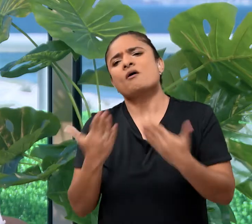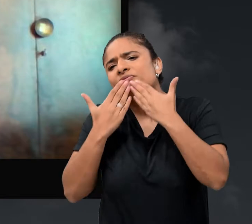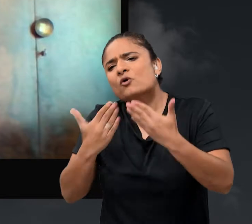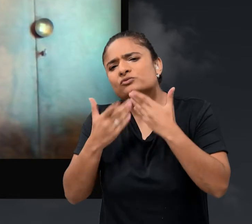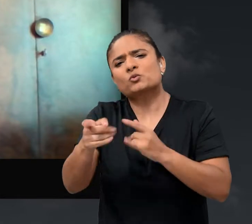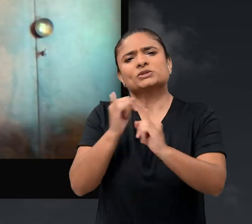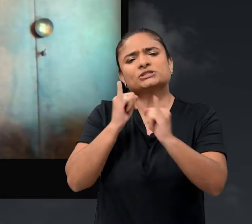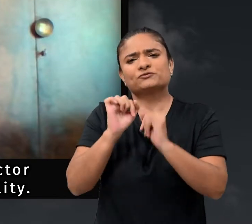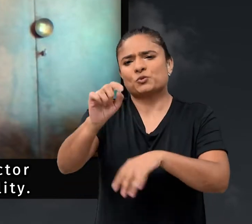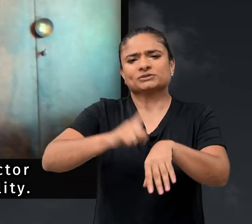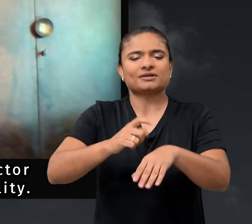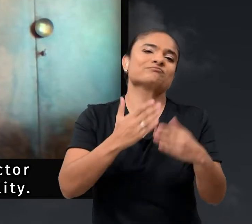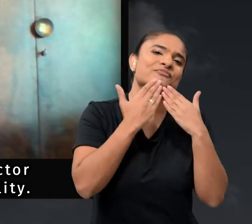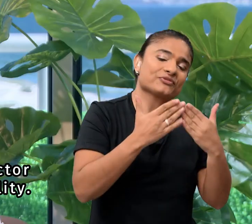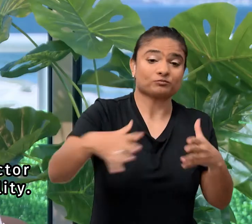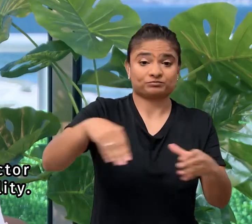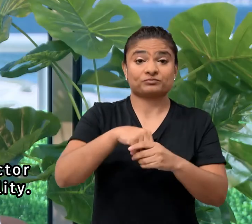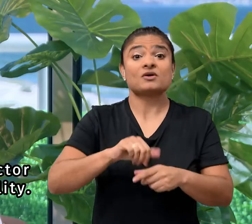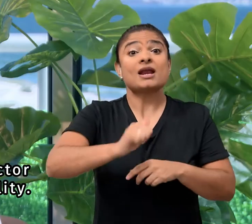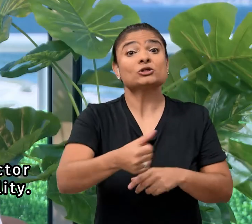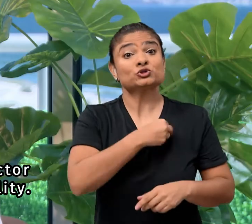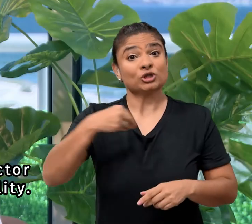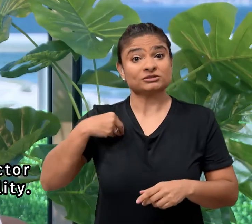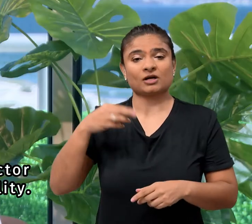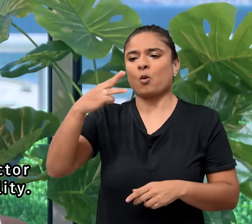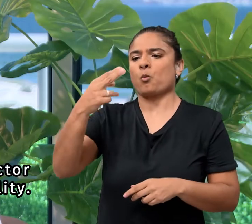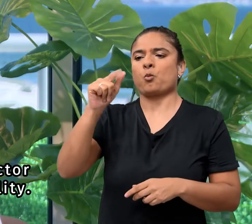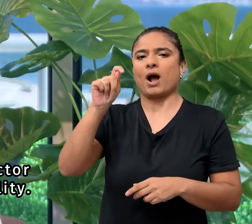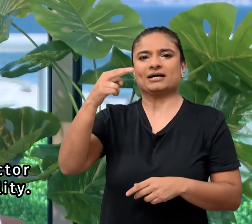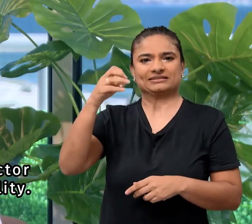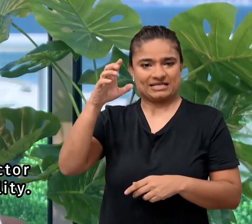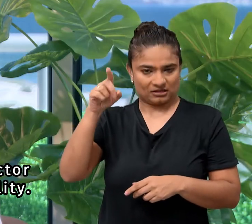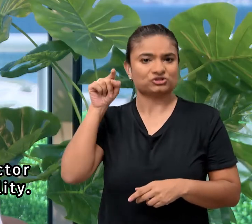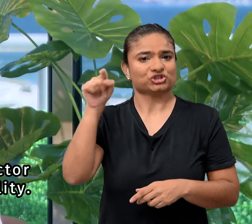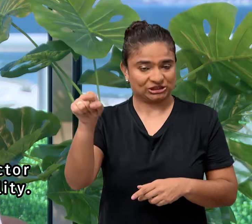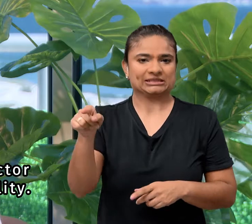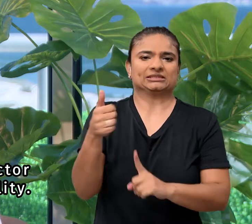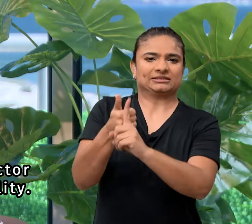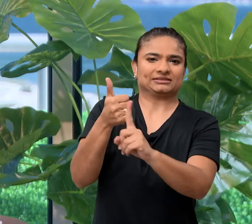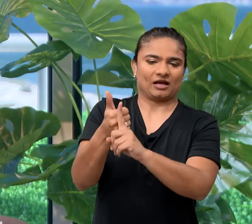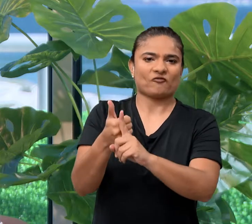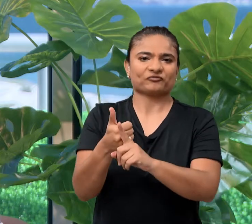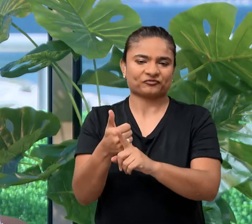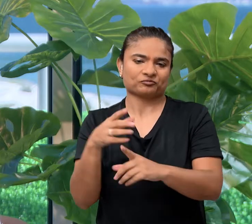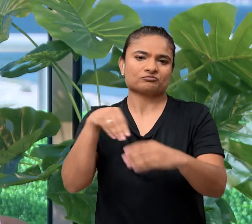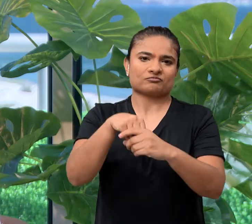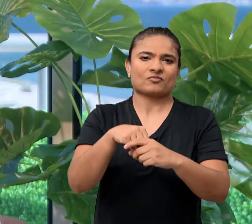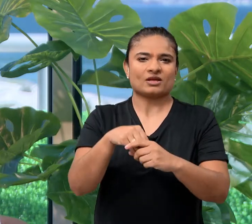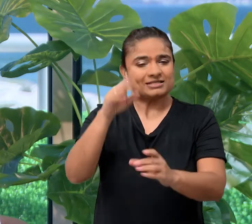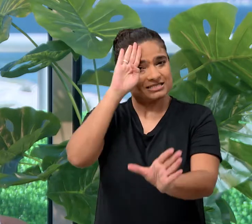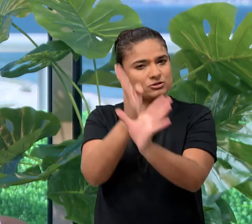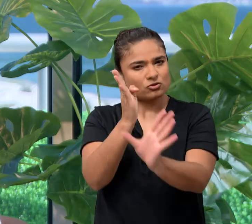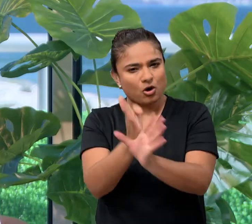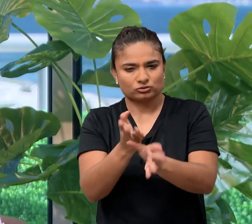for joining us. Dr. Sarah Whitehead is a medical doctor and a person with a physical disability. After Sarah graduated